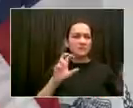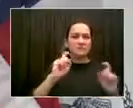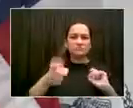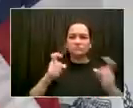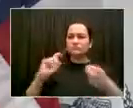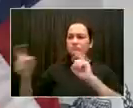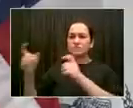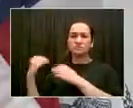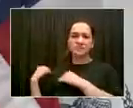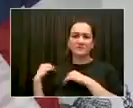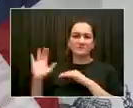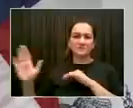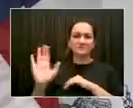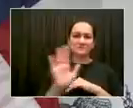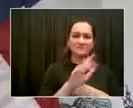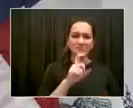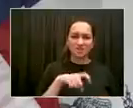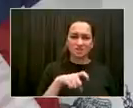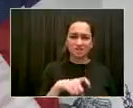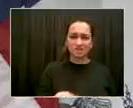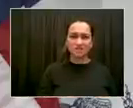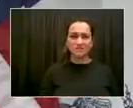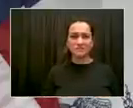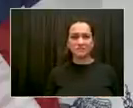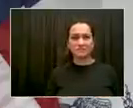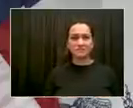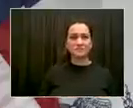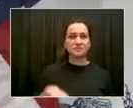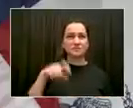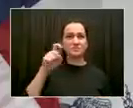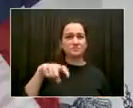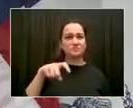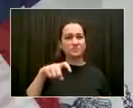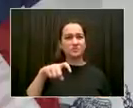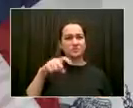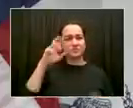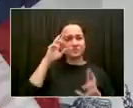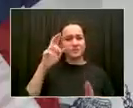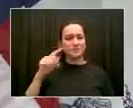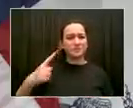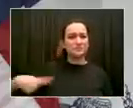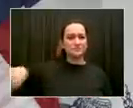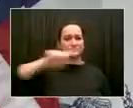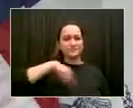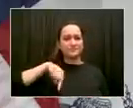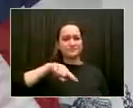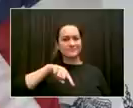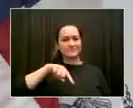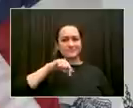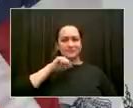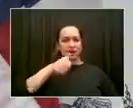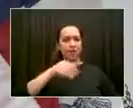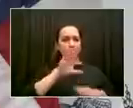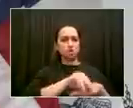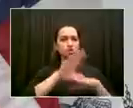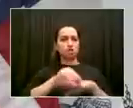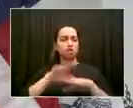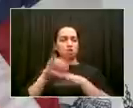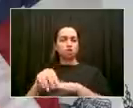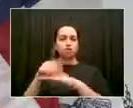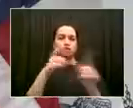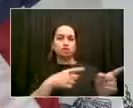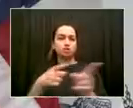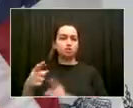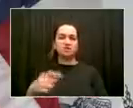New York State would be to restore full local control, so all of us closest to the ground can get back to work doing what we do. Look, we have